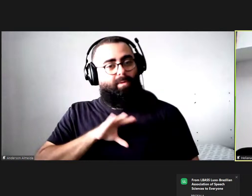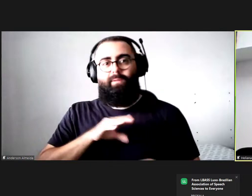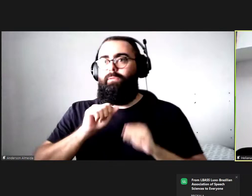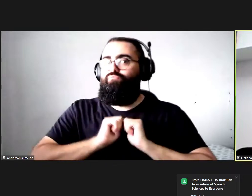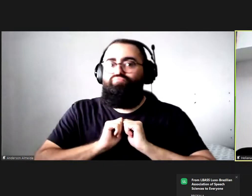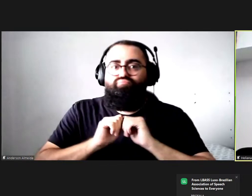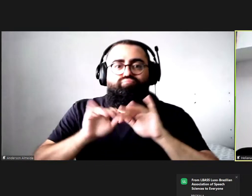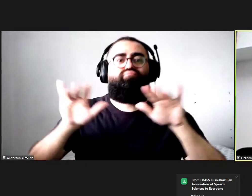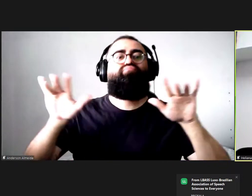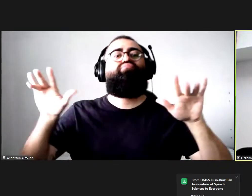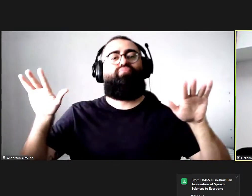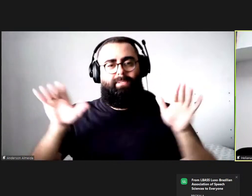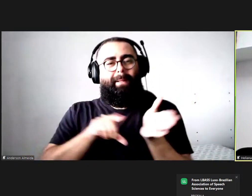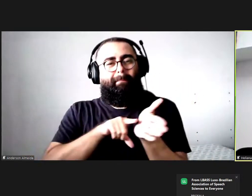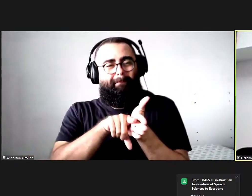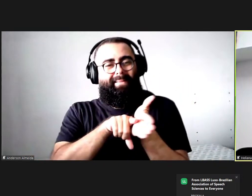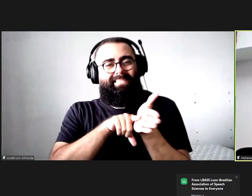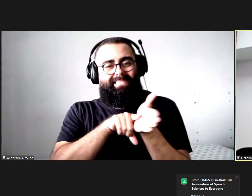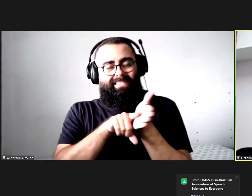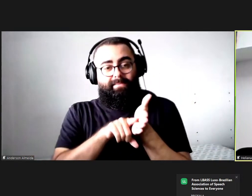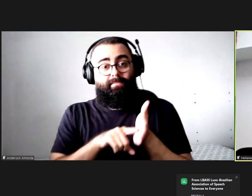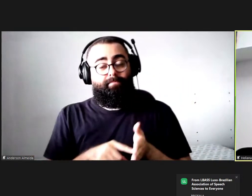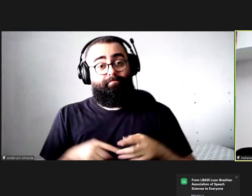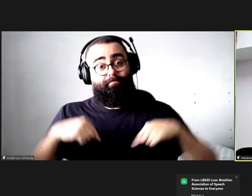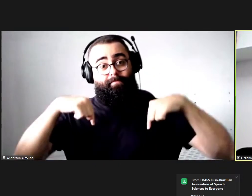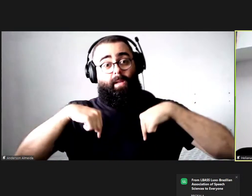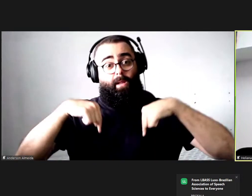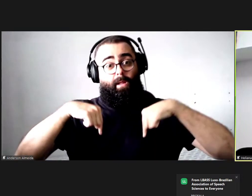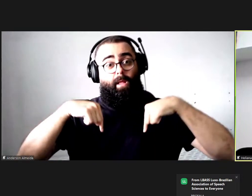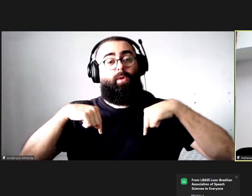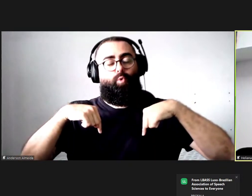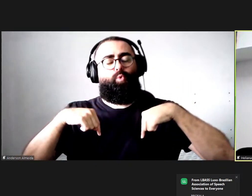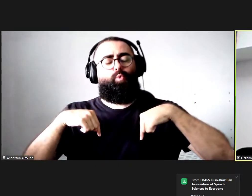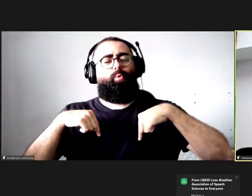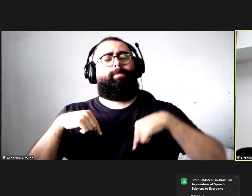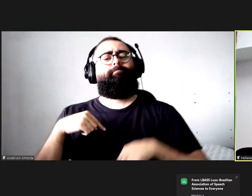currently, we have been offering